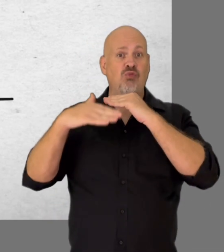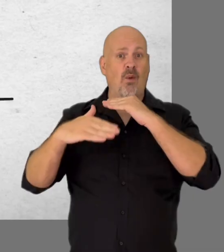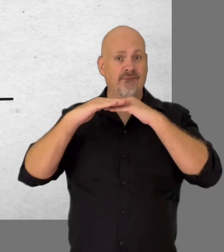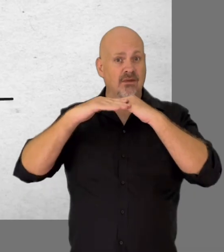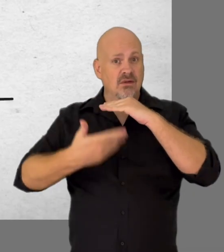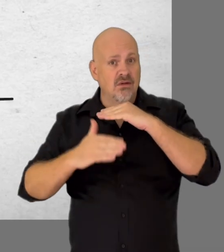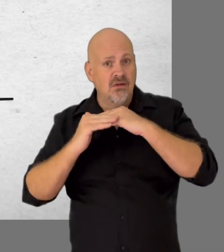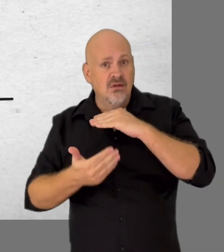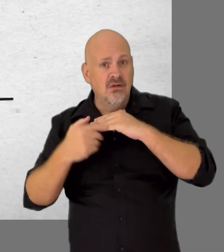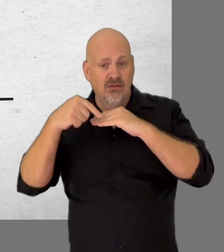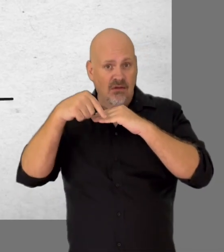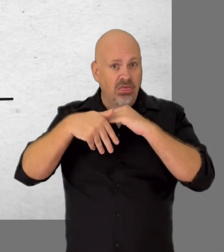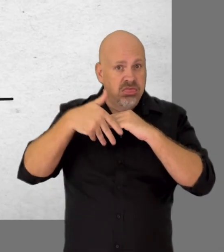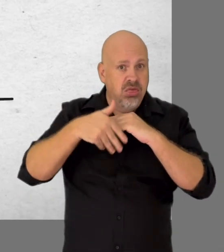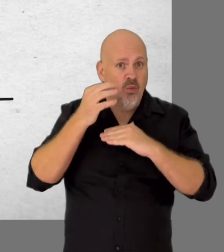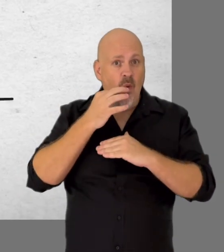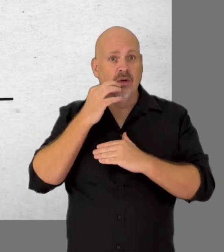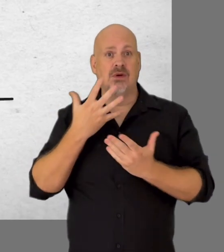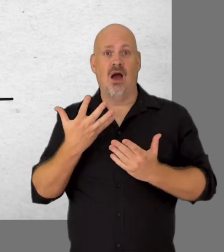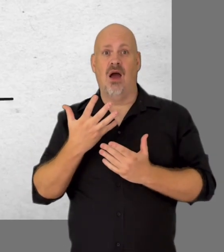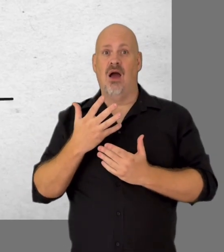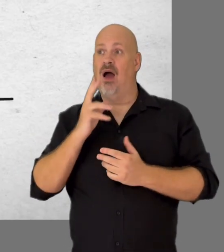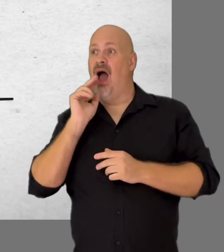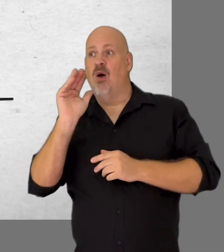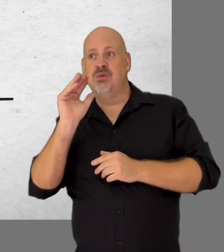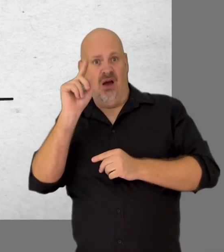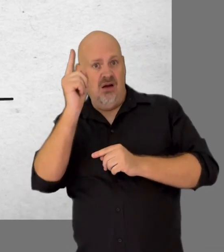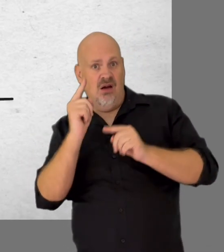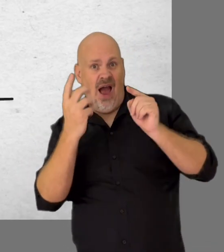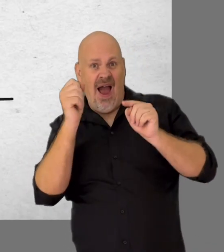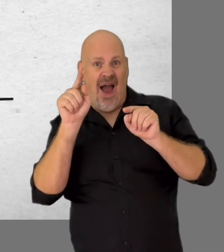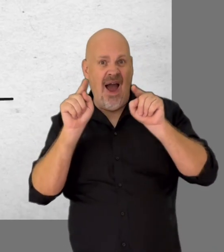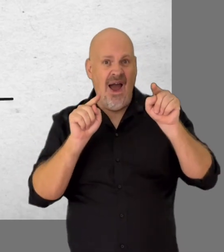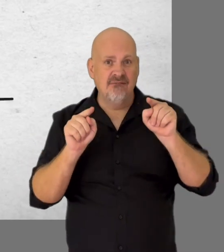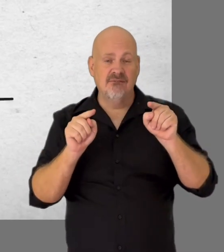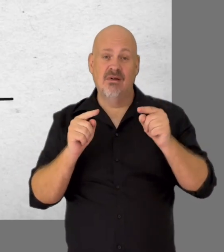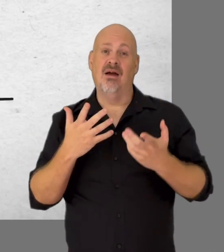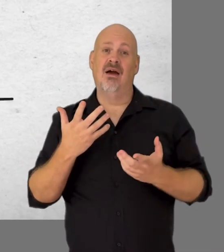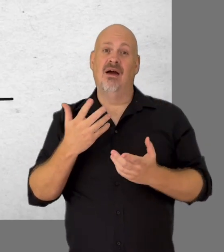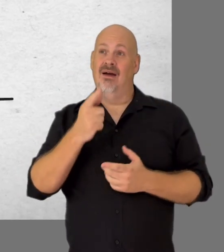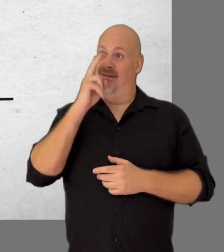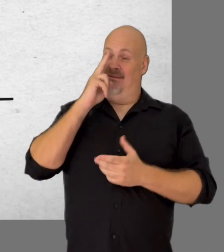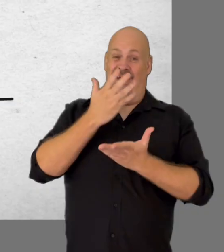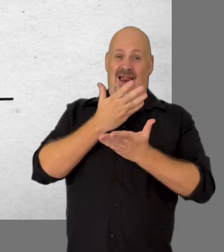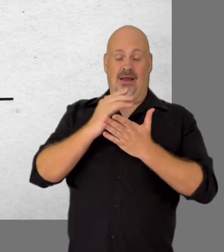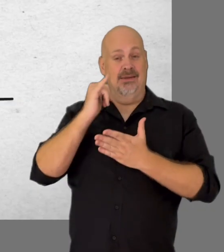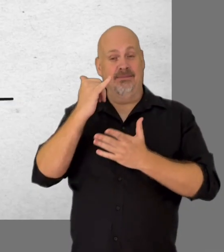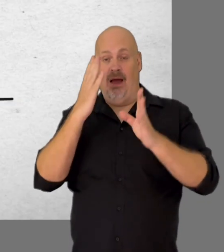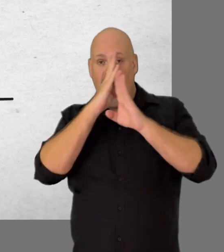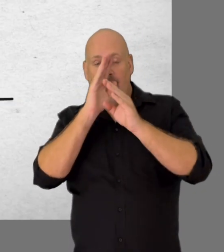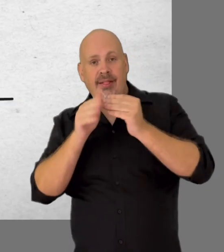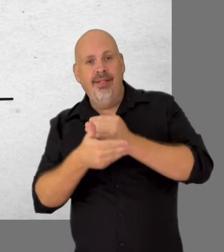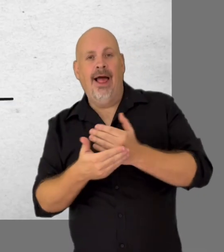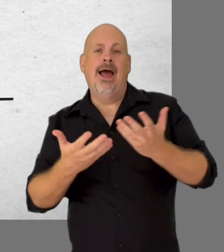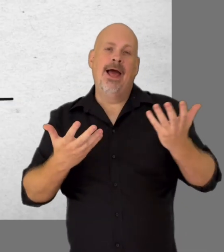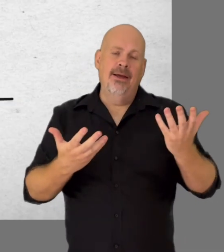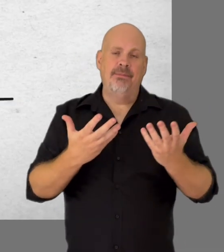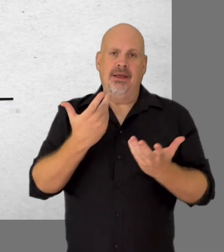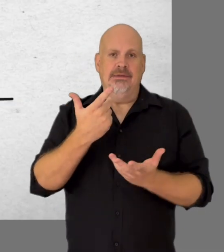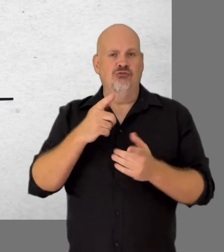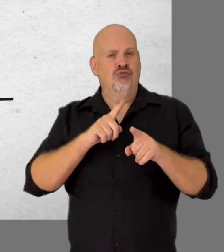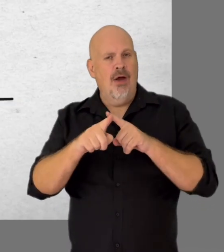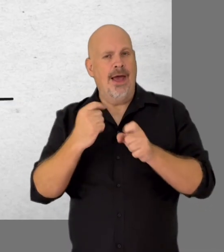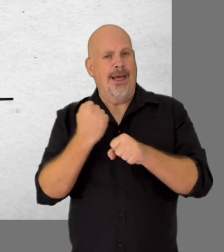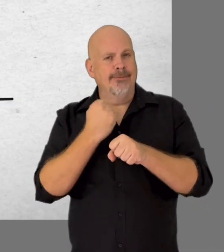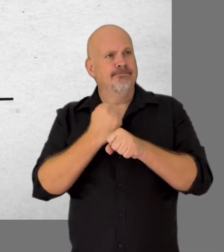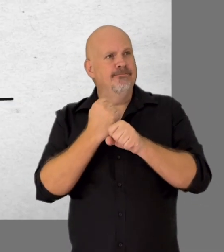broken seals around windows, and cracks in the render. This is obvious, but not always straightforward. Simple maintenance is always a